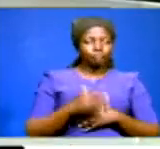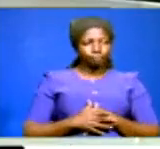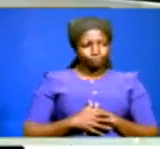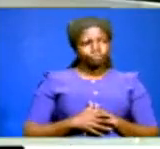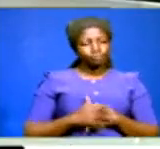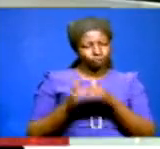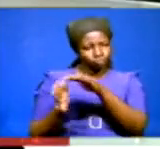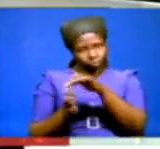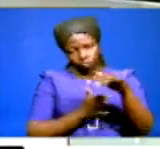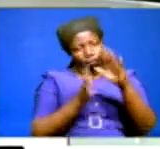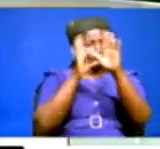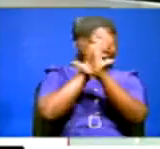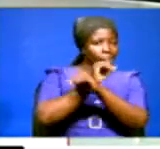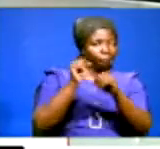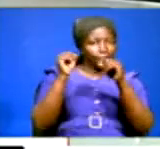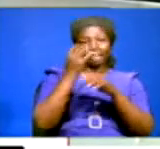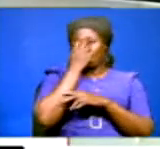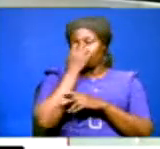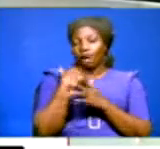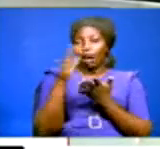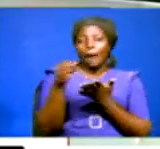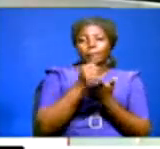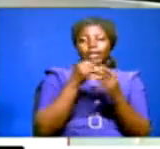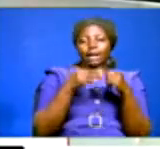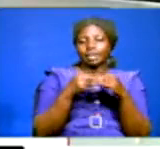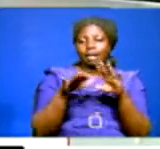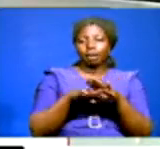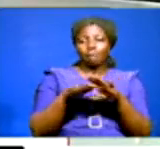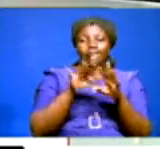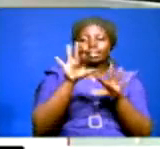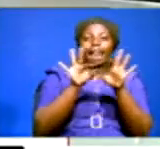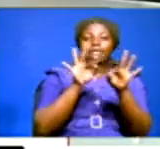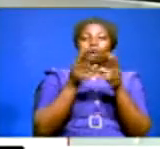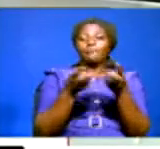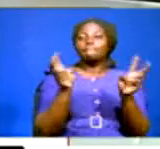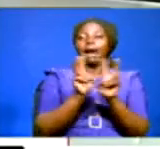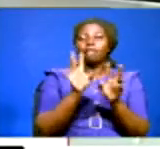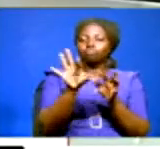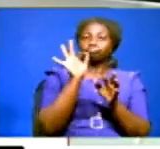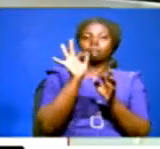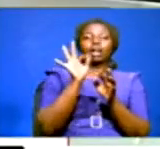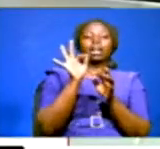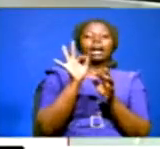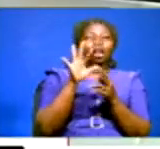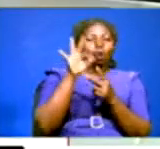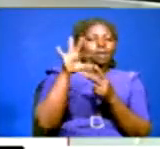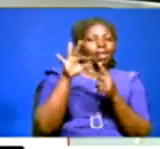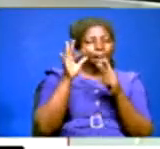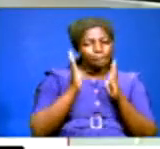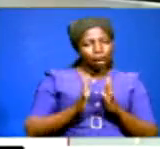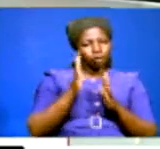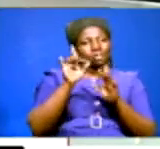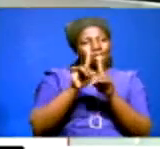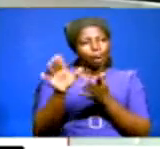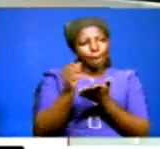President William Ruto has appointed an 8-member selection panel to select a nominee for appointment as a member of the